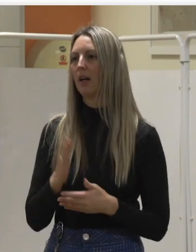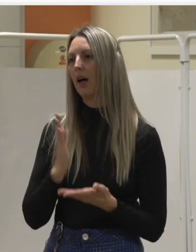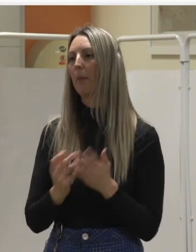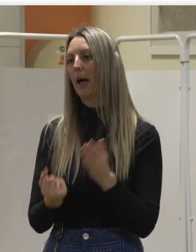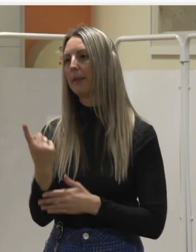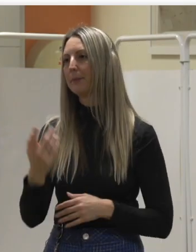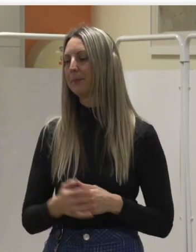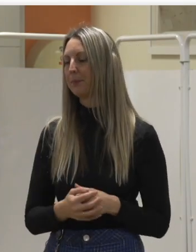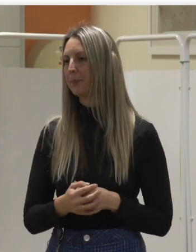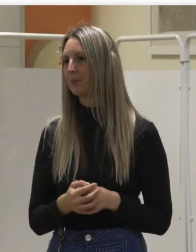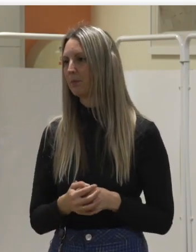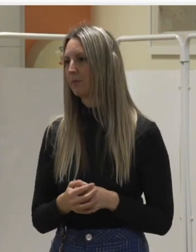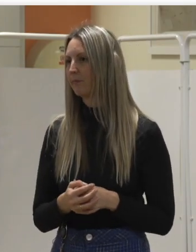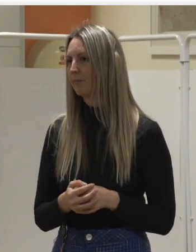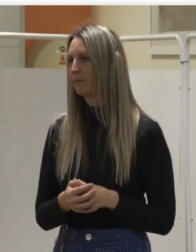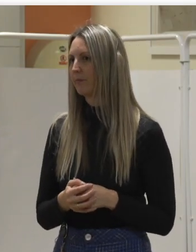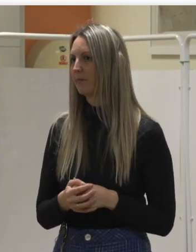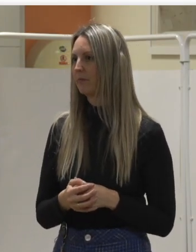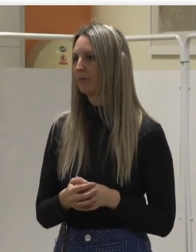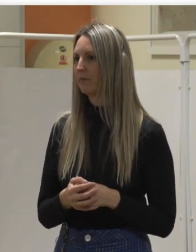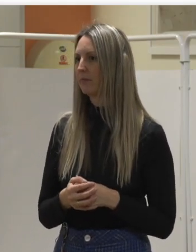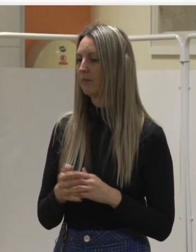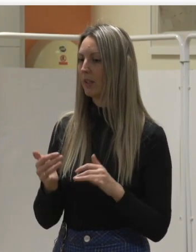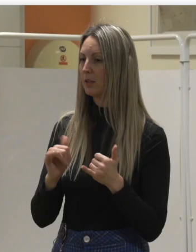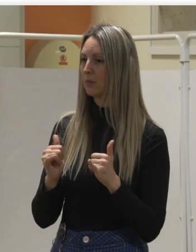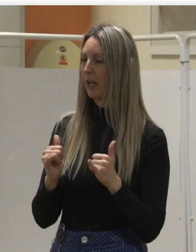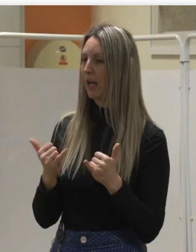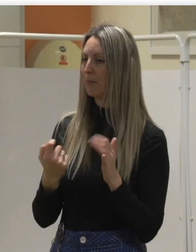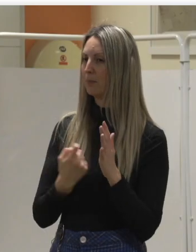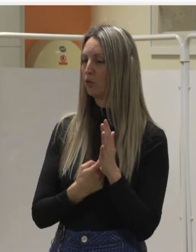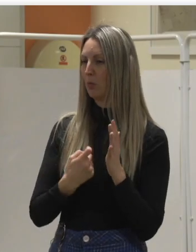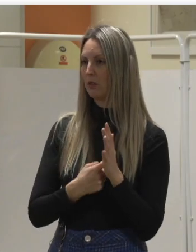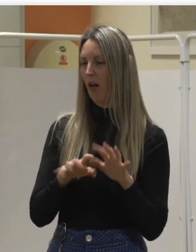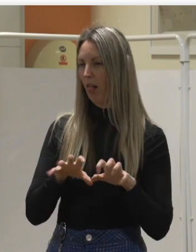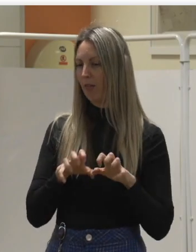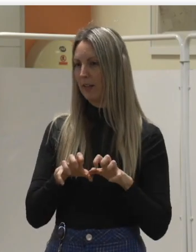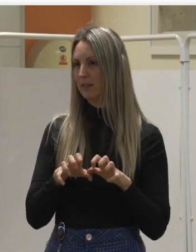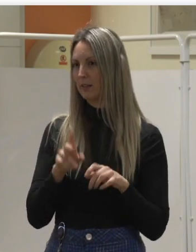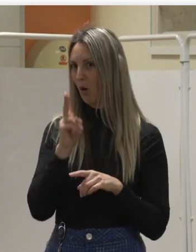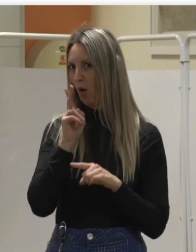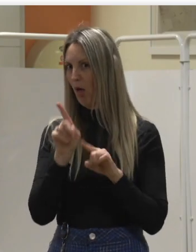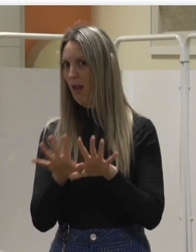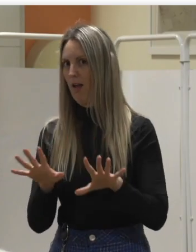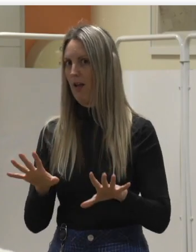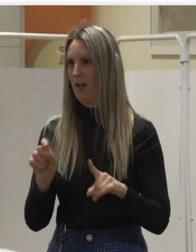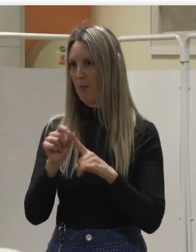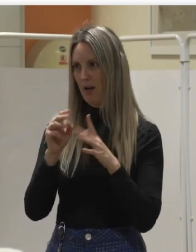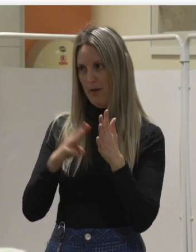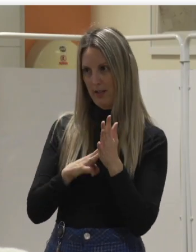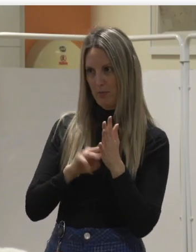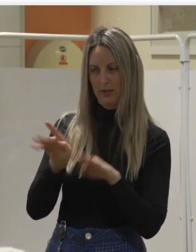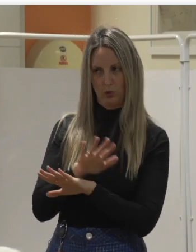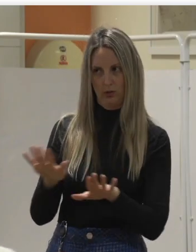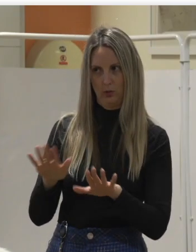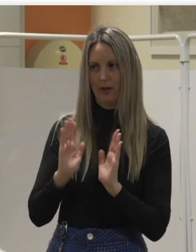to time. And sometimes rheumatoid arthritis itself may present like polymyalgia in the initial phase. Okay, thank